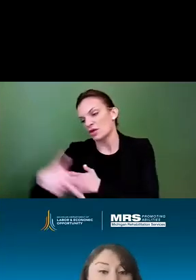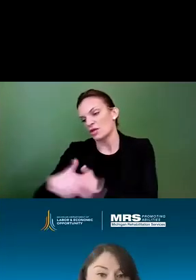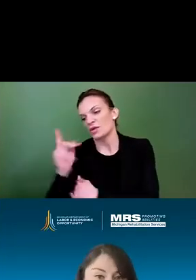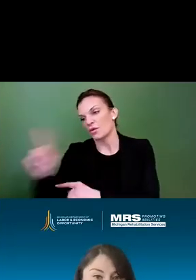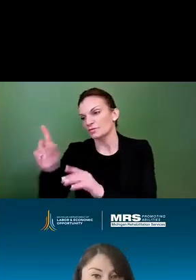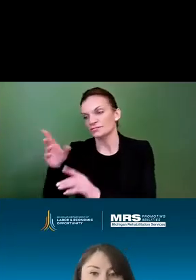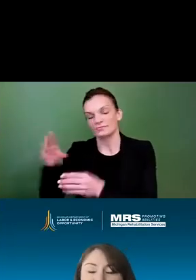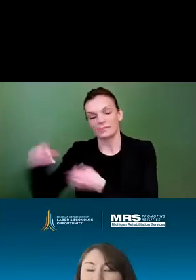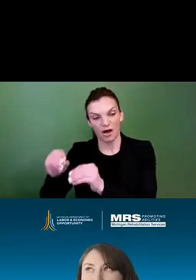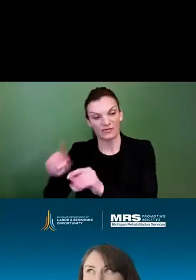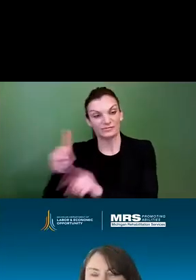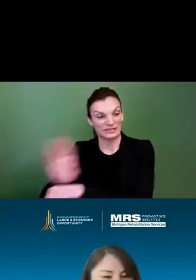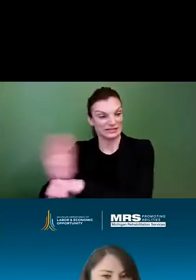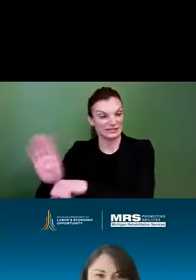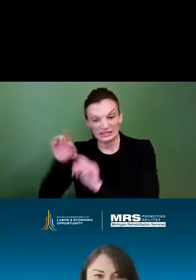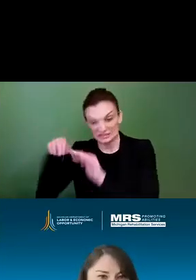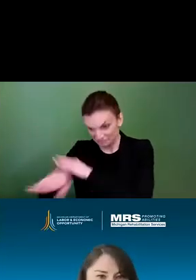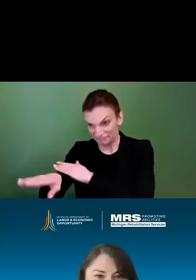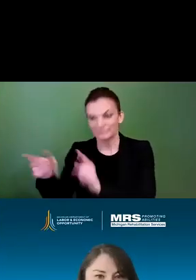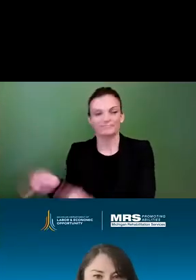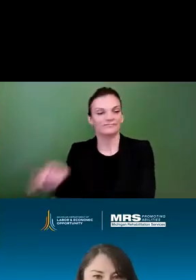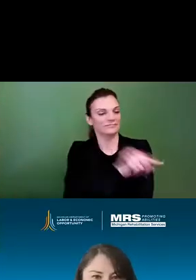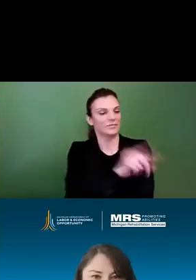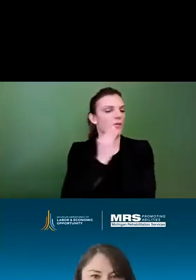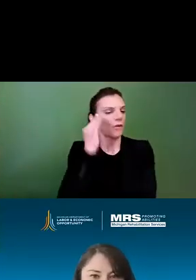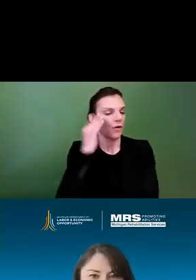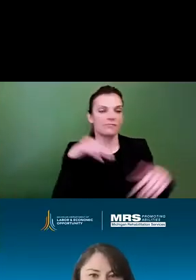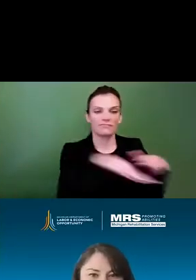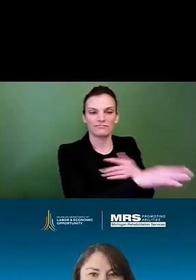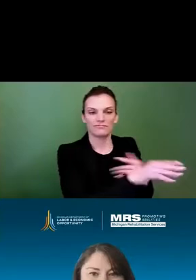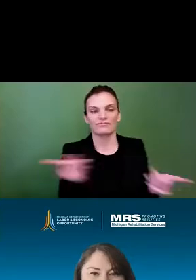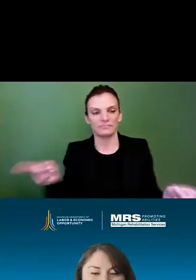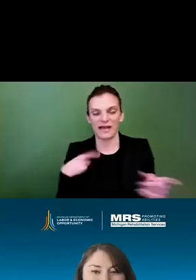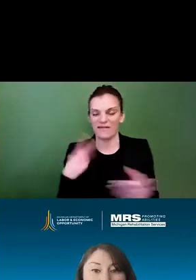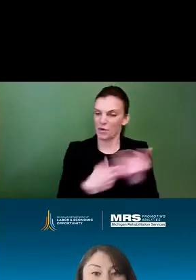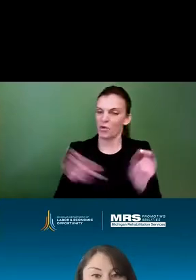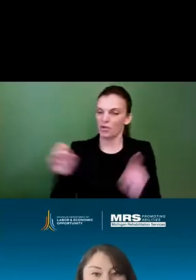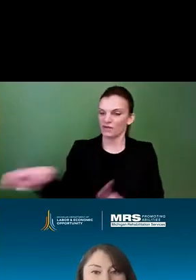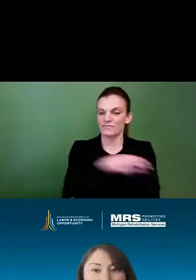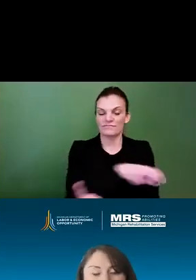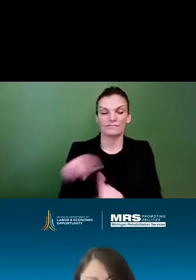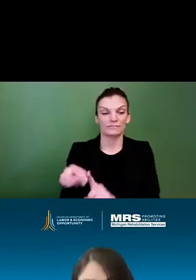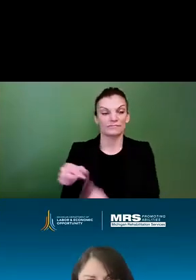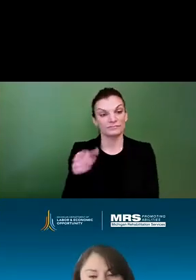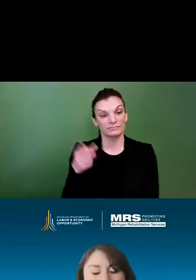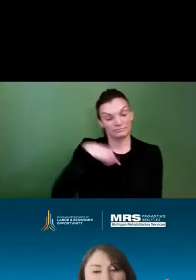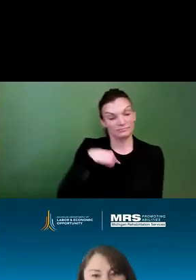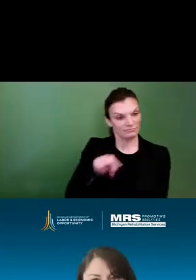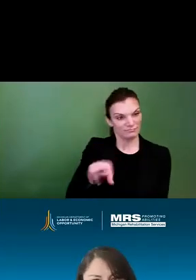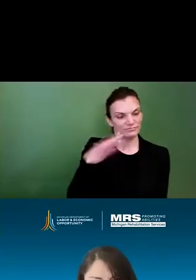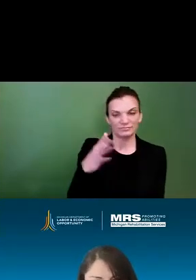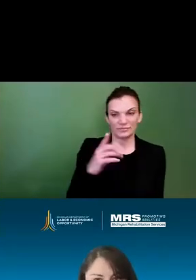at home. So we like to think of this as a silver lining to the pandemic, that it forced this rapid